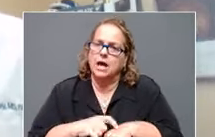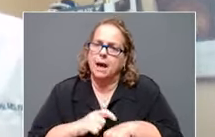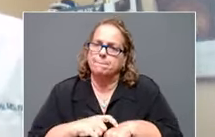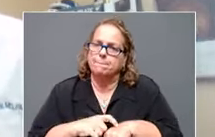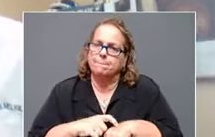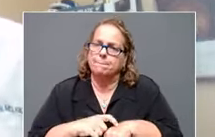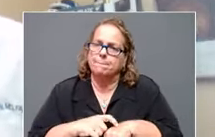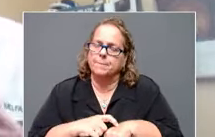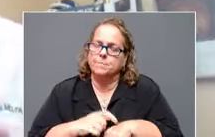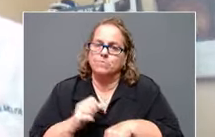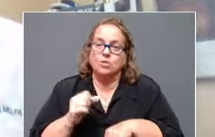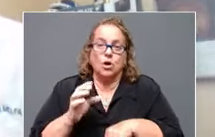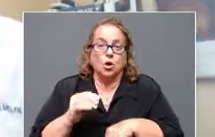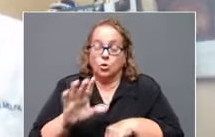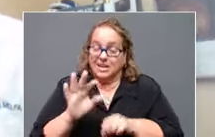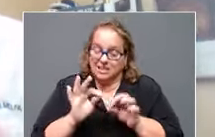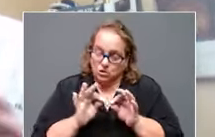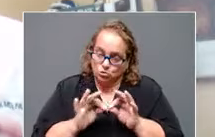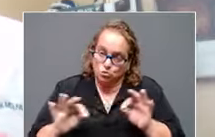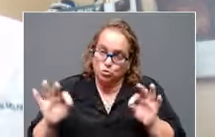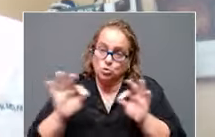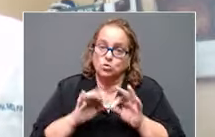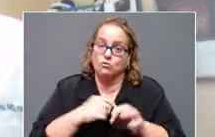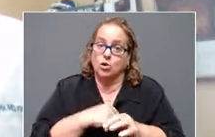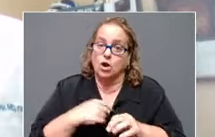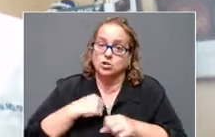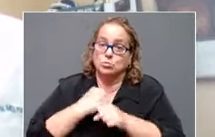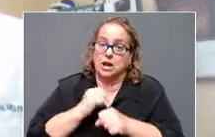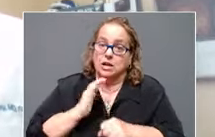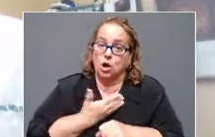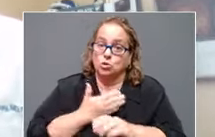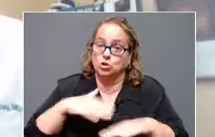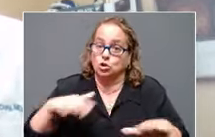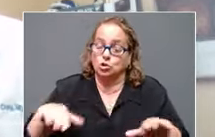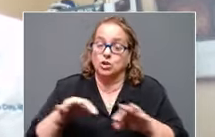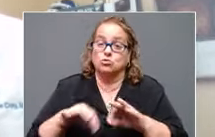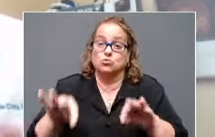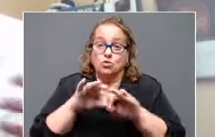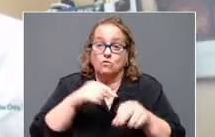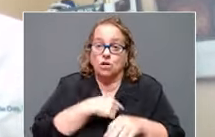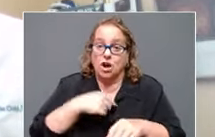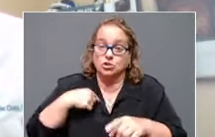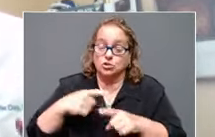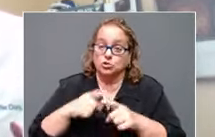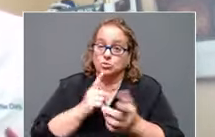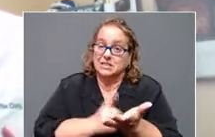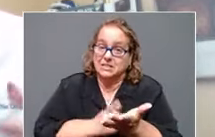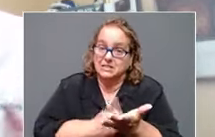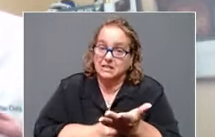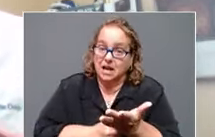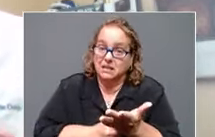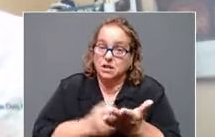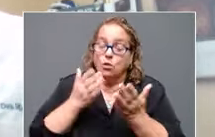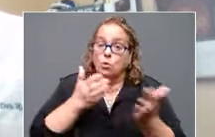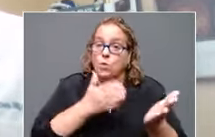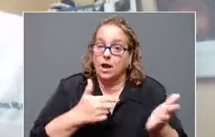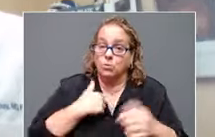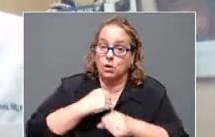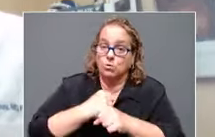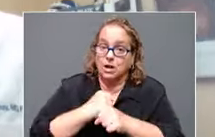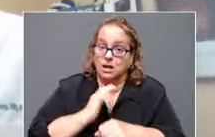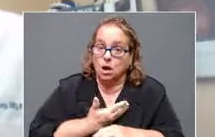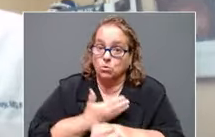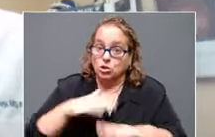our children so that we don't end up, as we've talked about from the American Academy of Pediatrics, schools canceling. We need to keep our